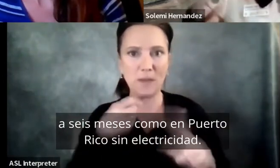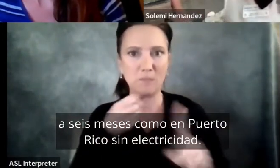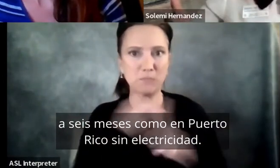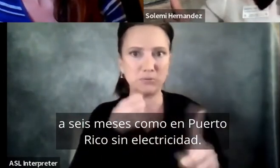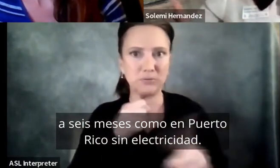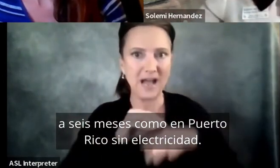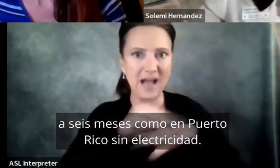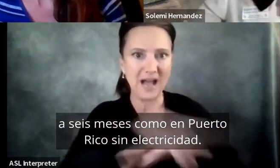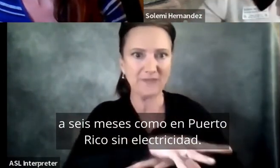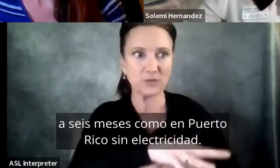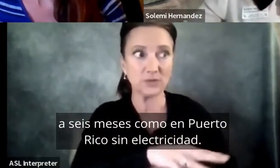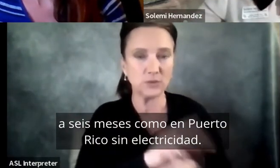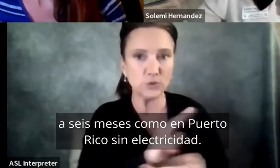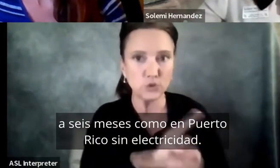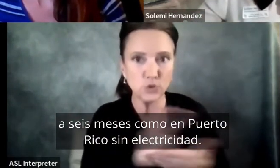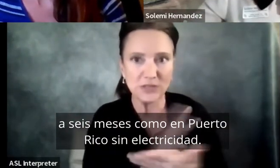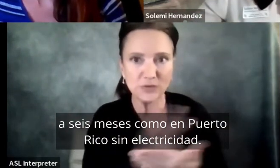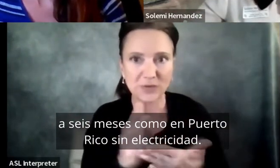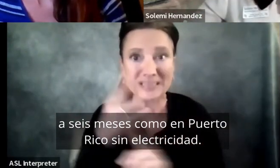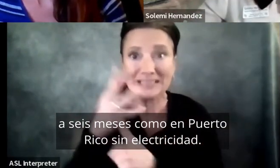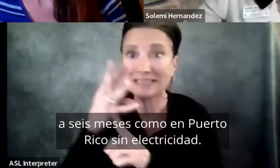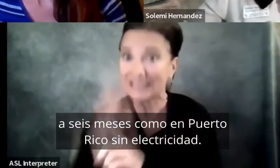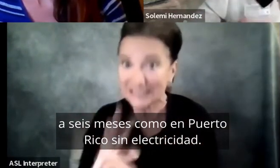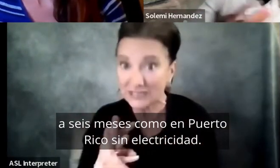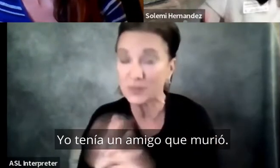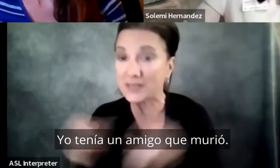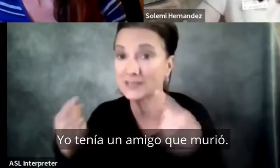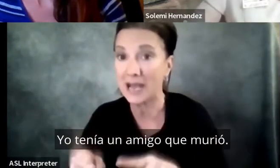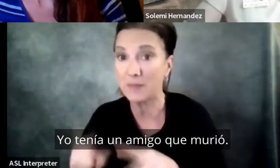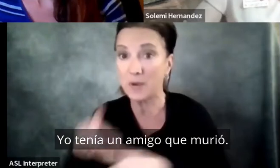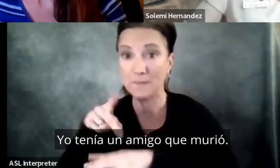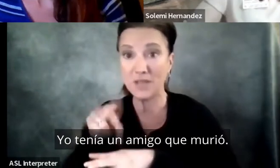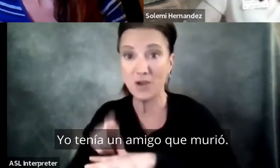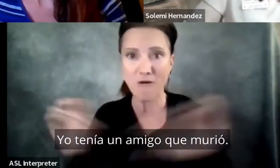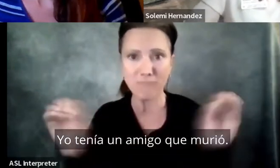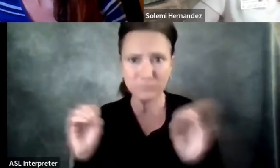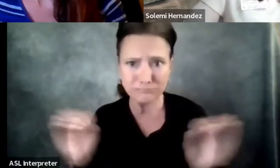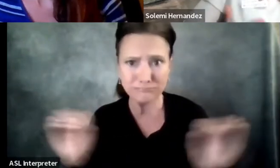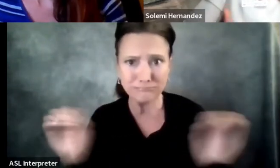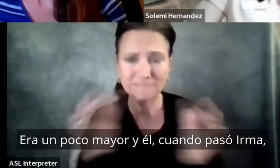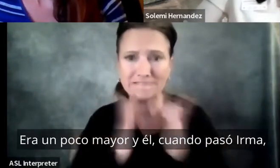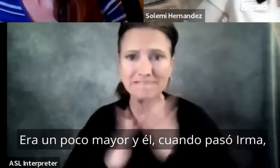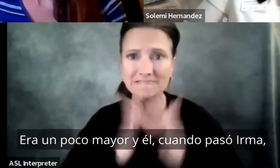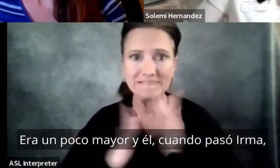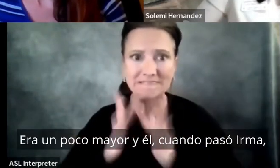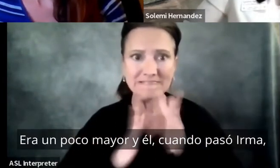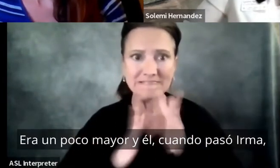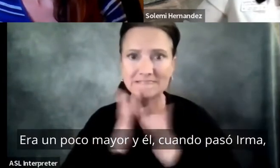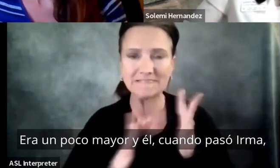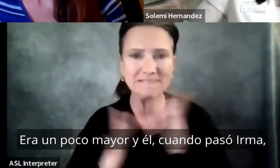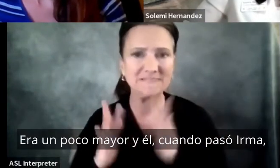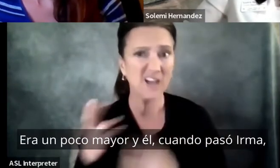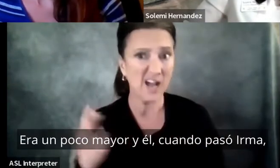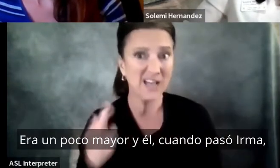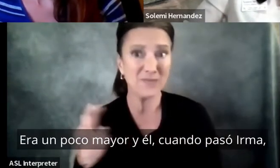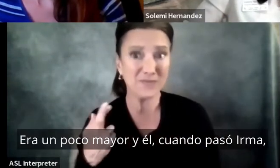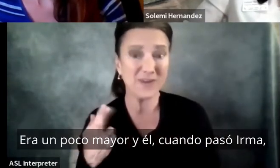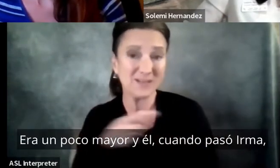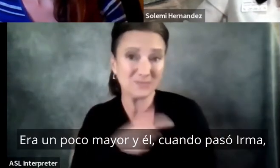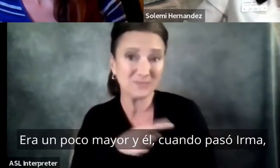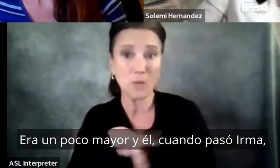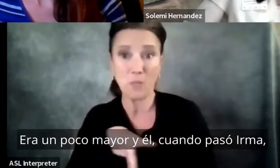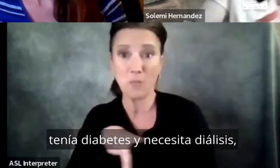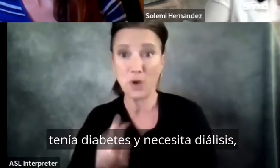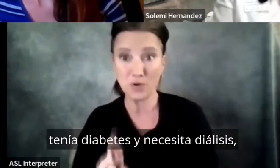2-3 weeks or 6 months, like in Puerto Rico without electricity. I had a friend that died. He was a little older and he, you know, when